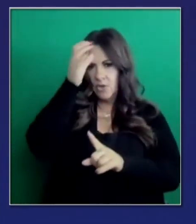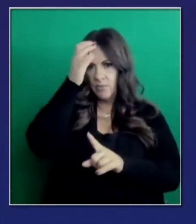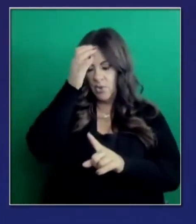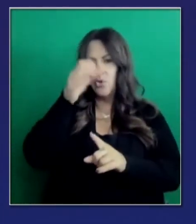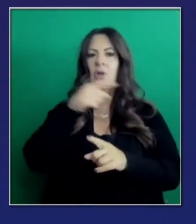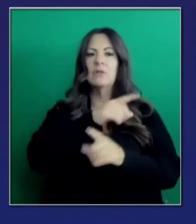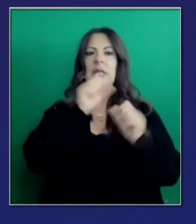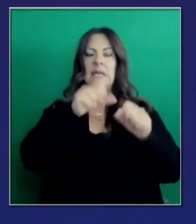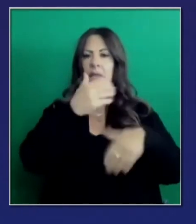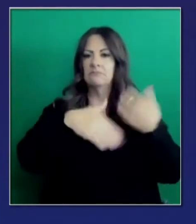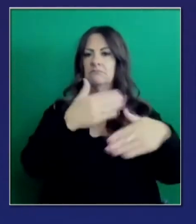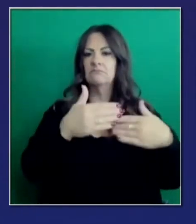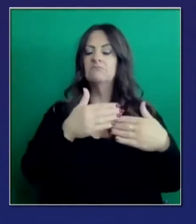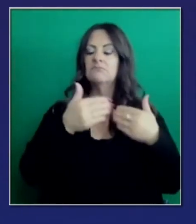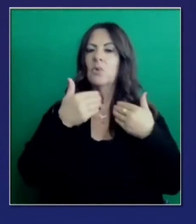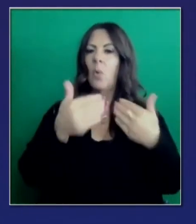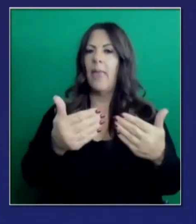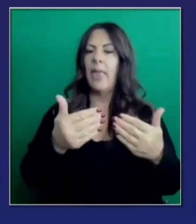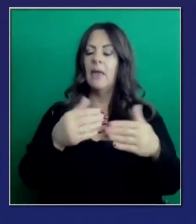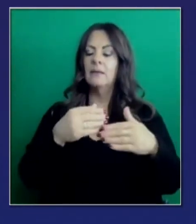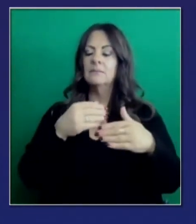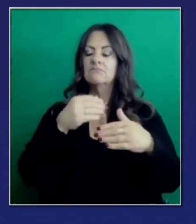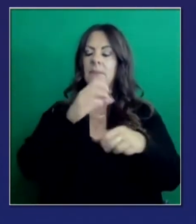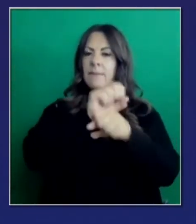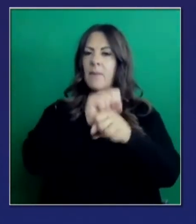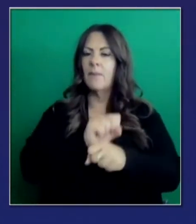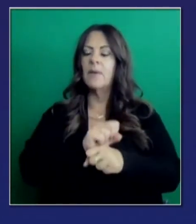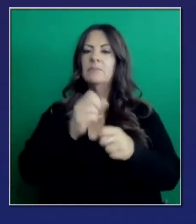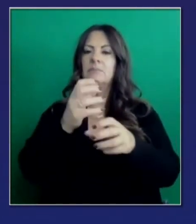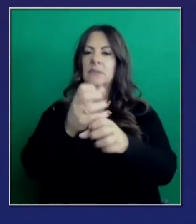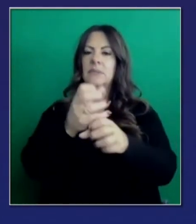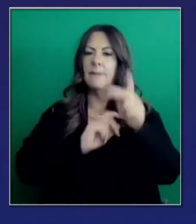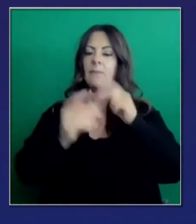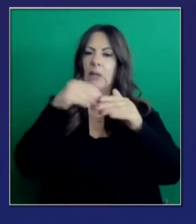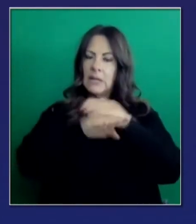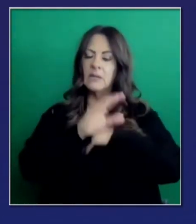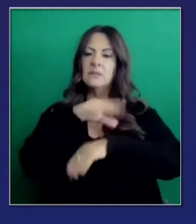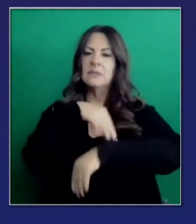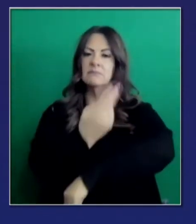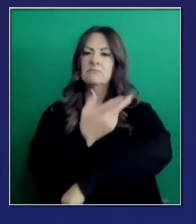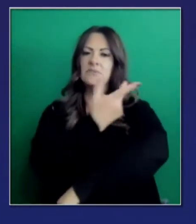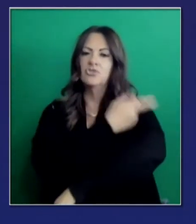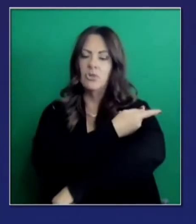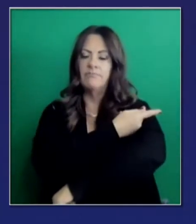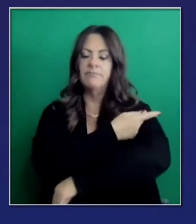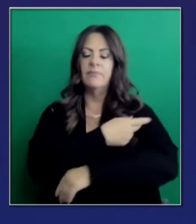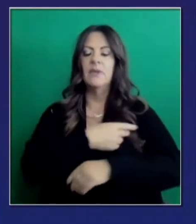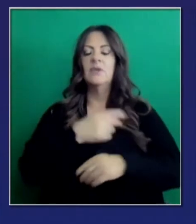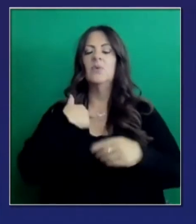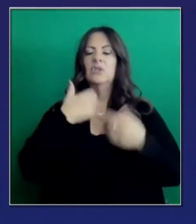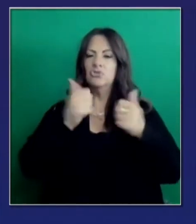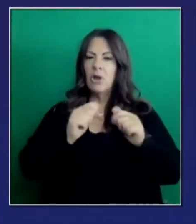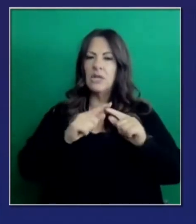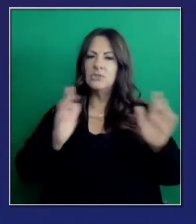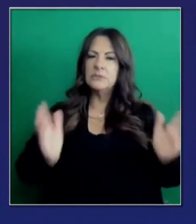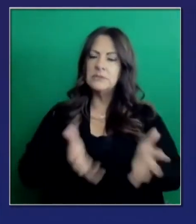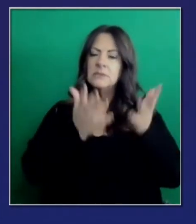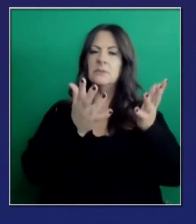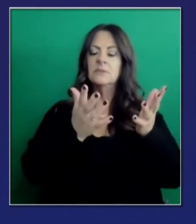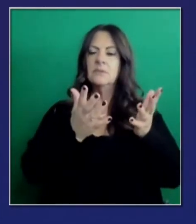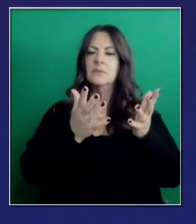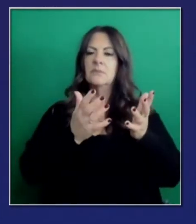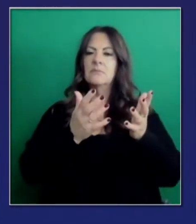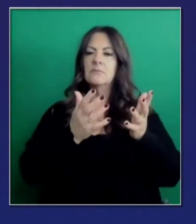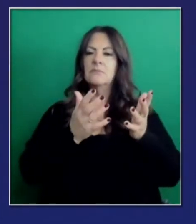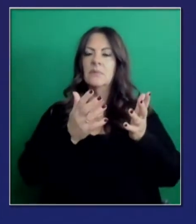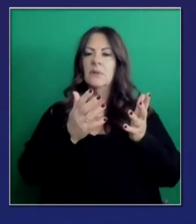we're discovering, it's a big part of the data lake. So what we want to do is just push the envelope on getting these first doses out based